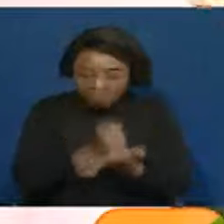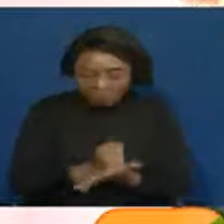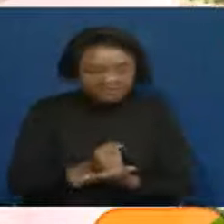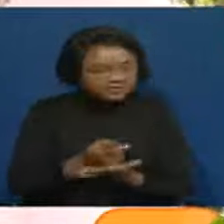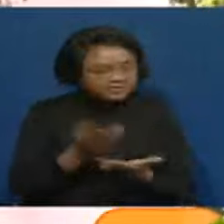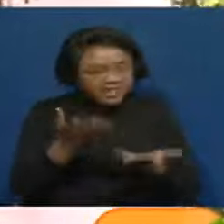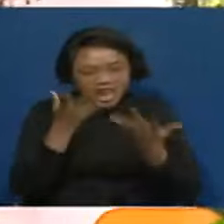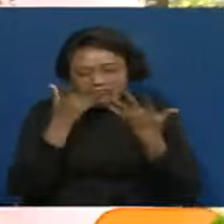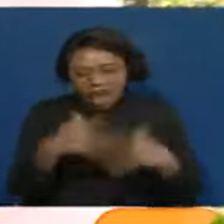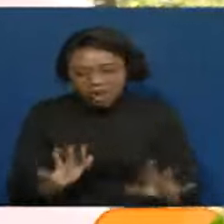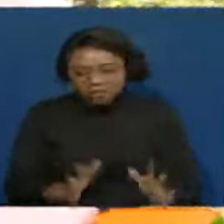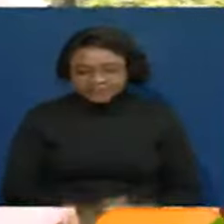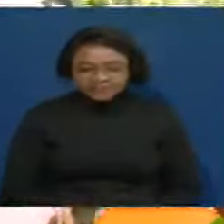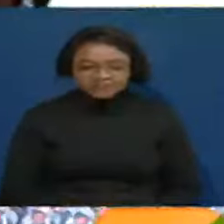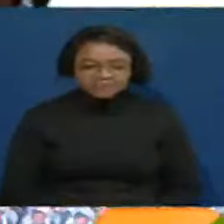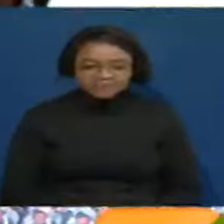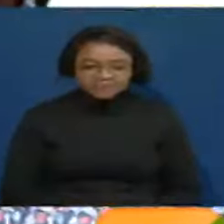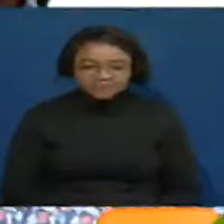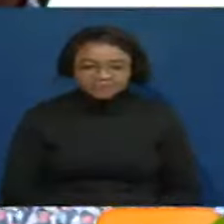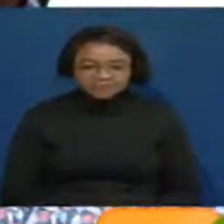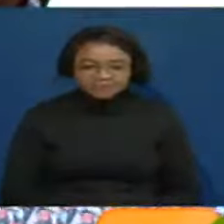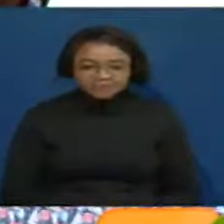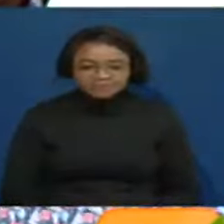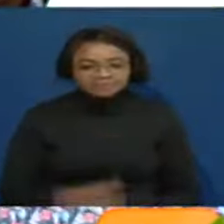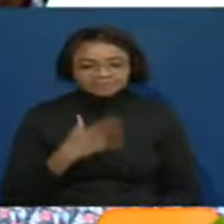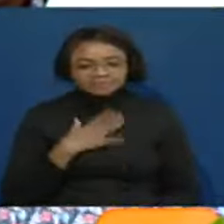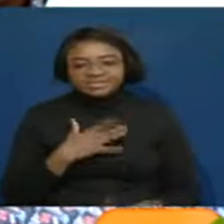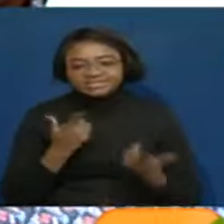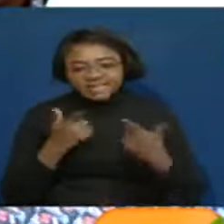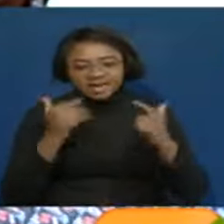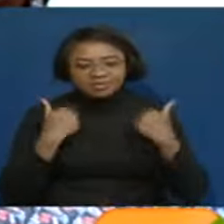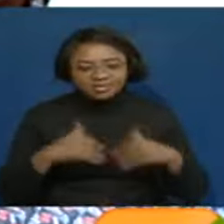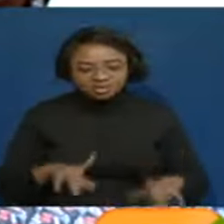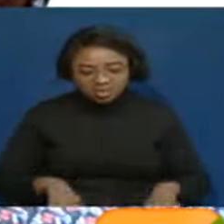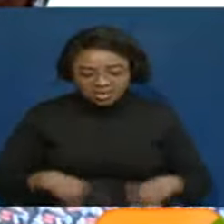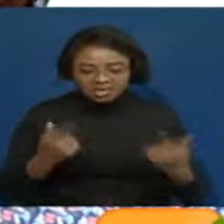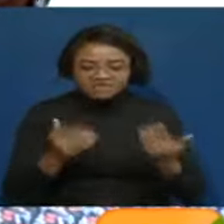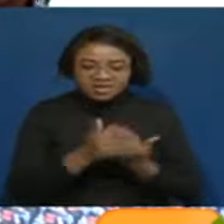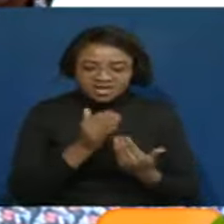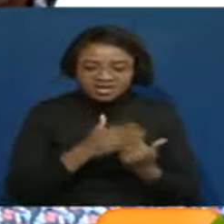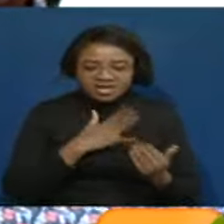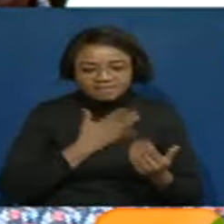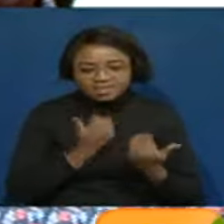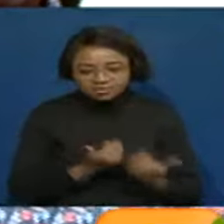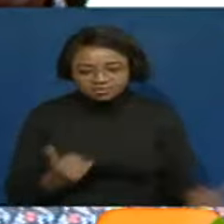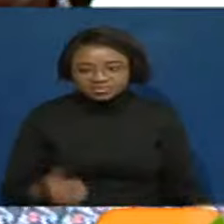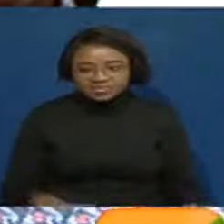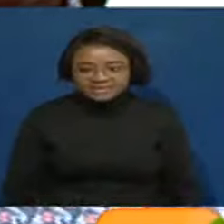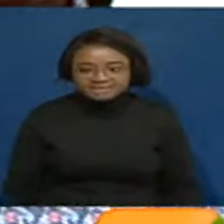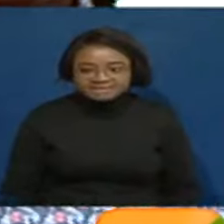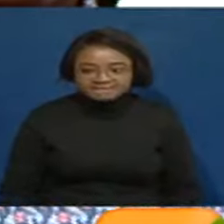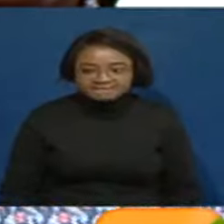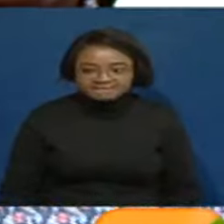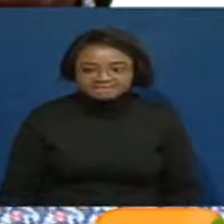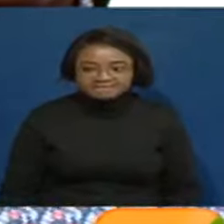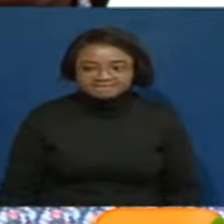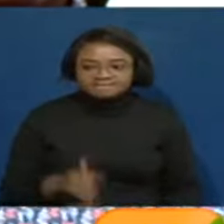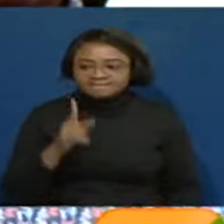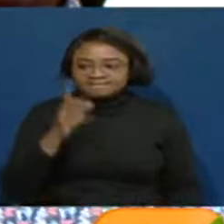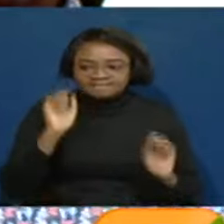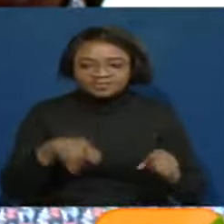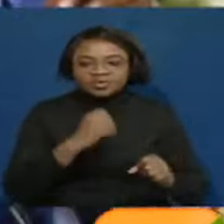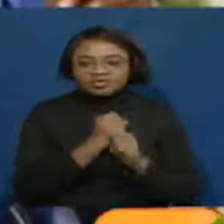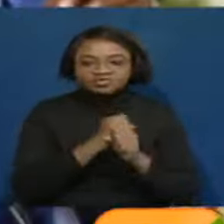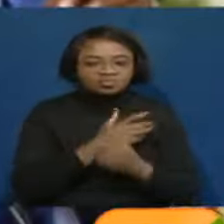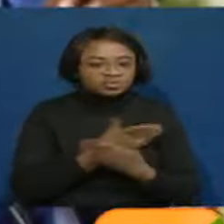by Professor Kindiki Kithure. But let me live. Let me look after my children. You can do whatever you want with the